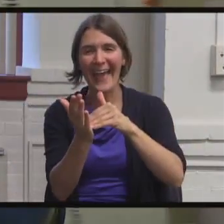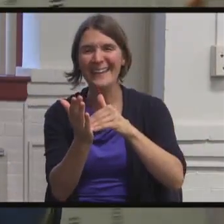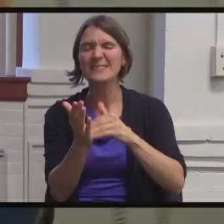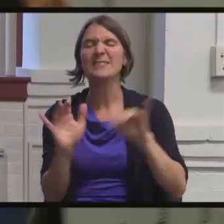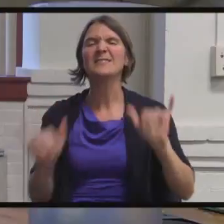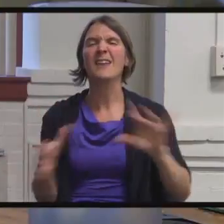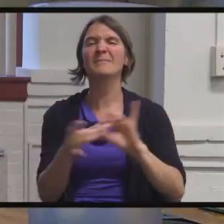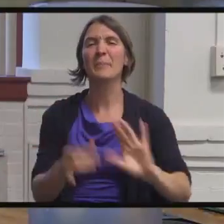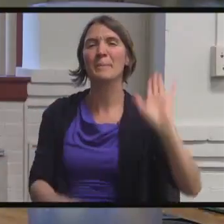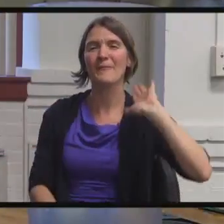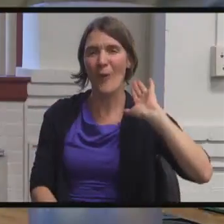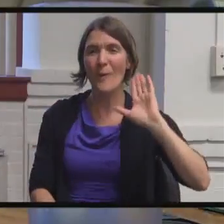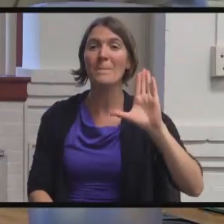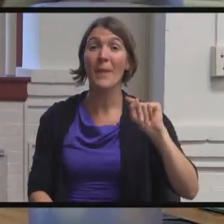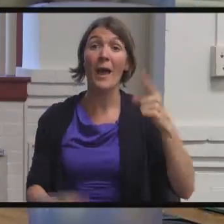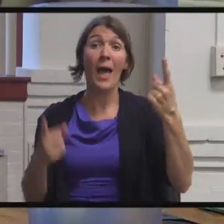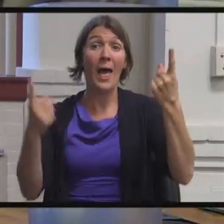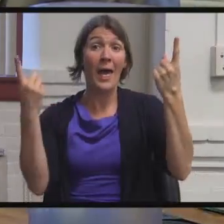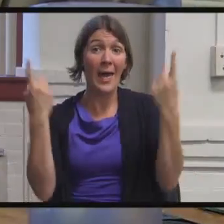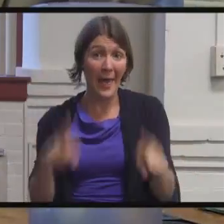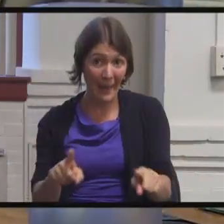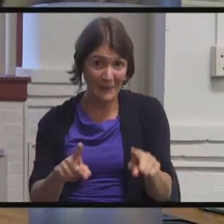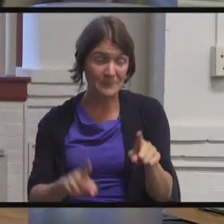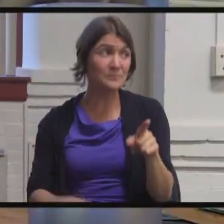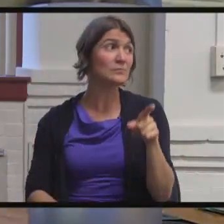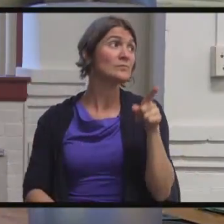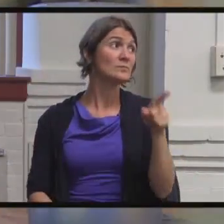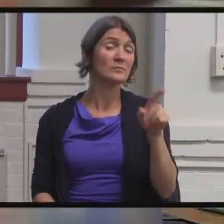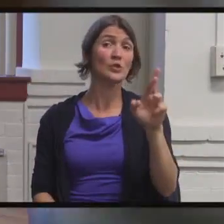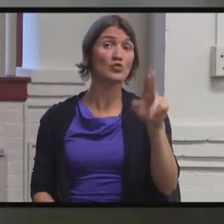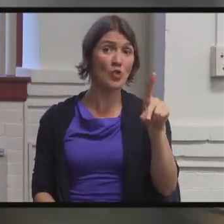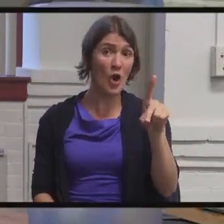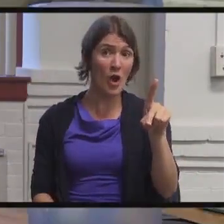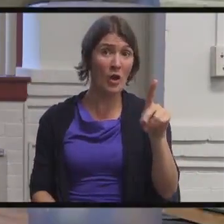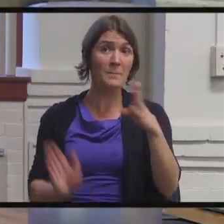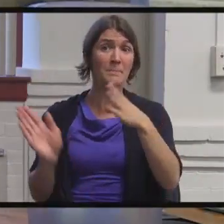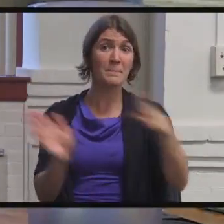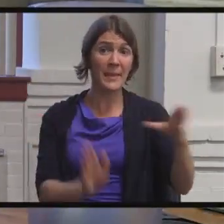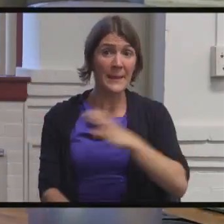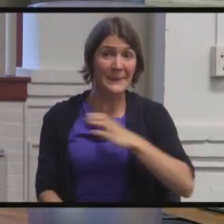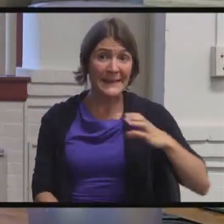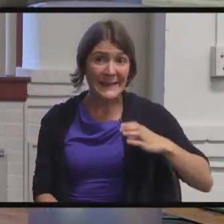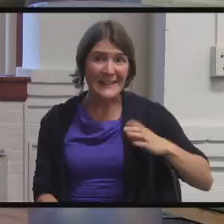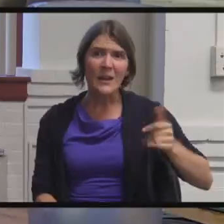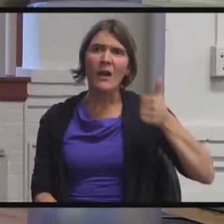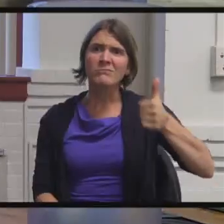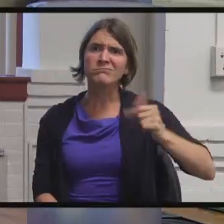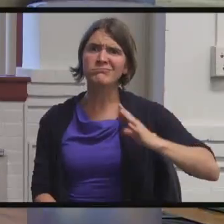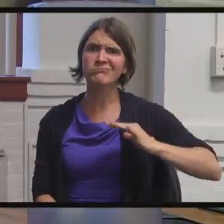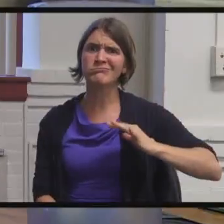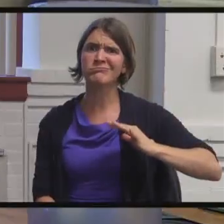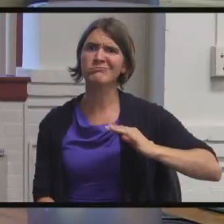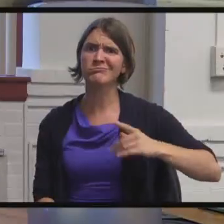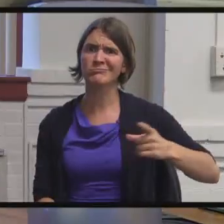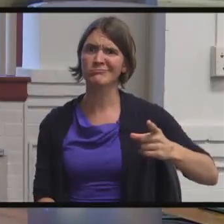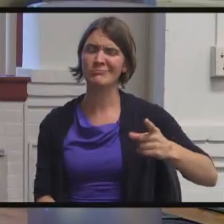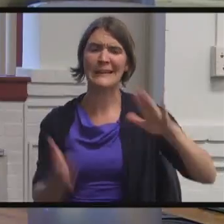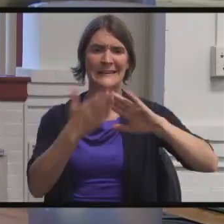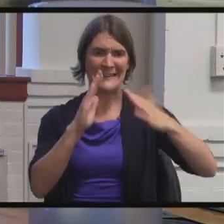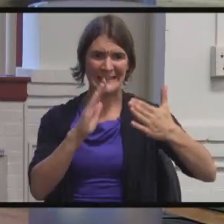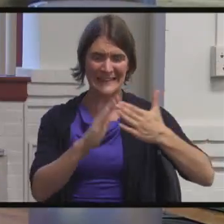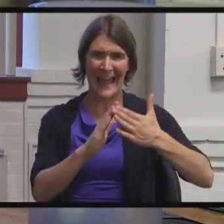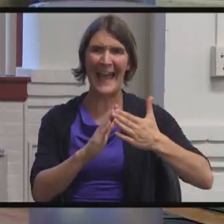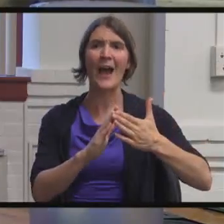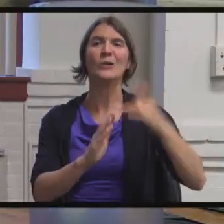note that as a result of some excellent work by the planning department, the town of Brattleboro